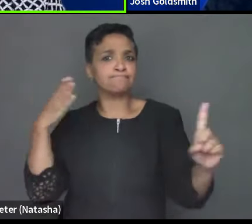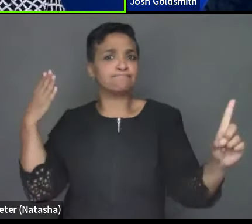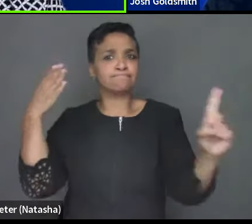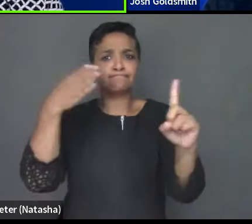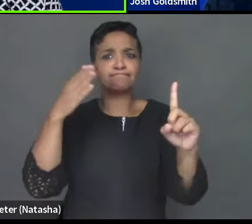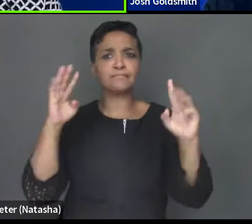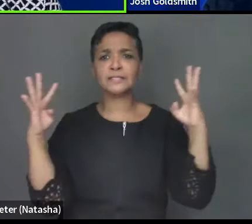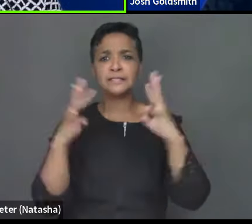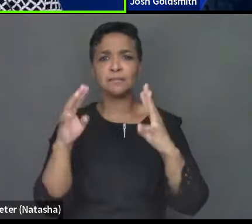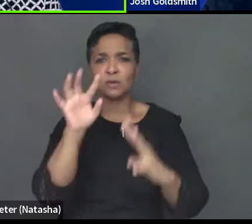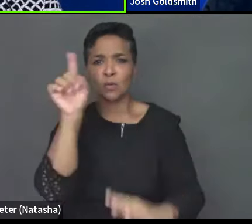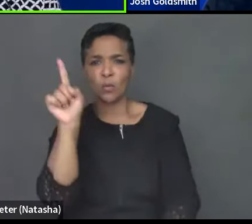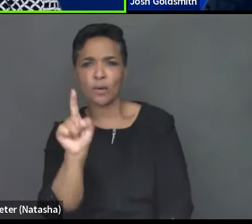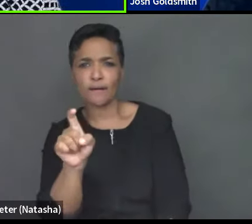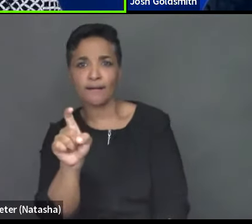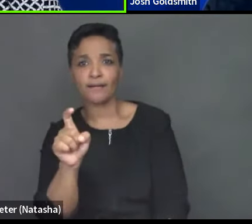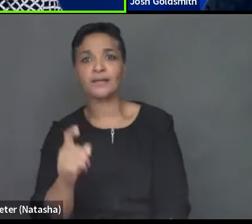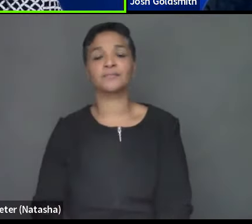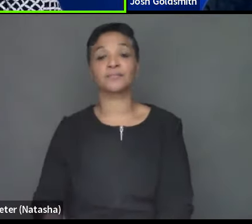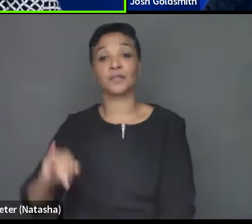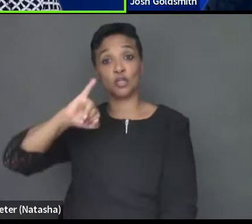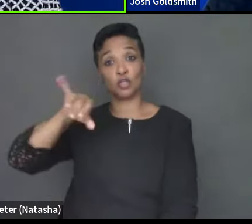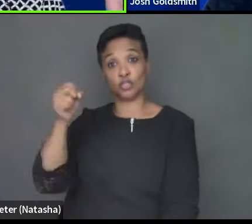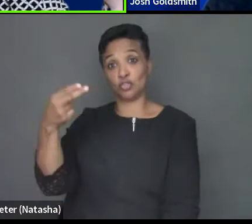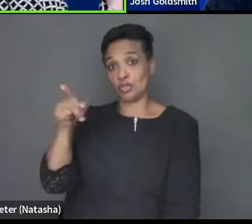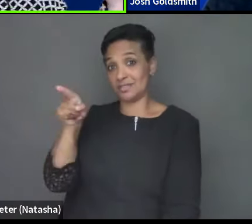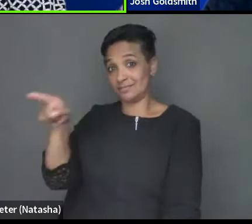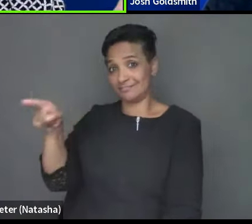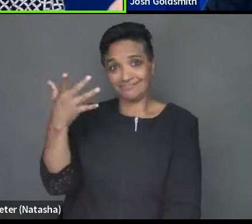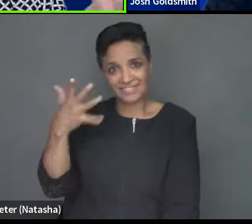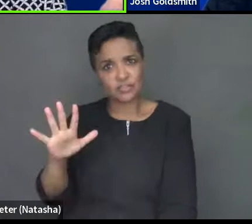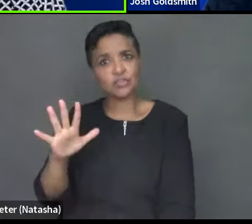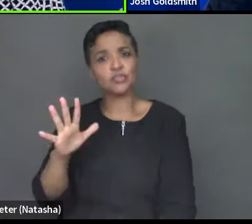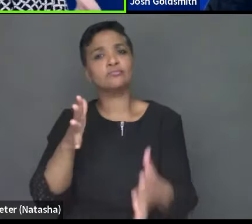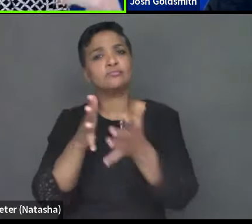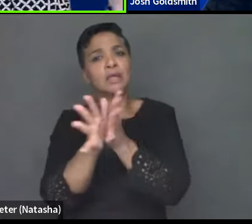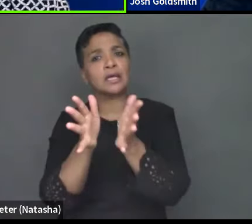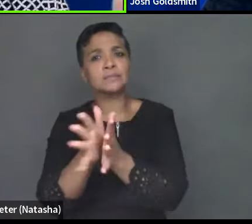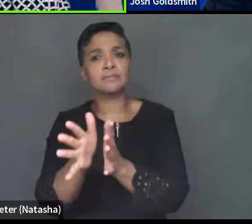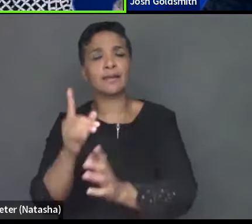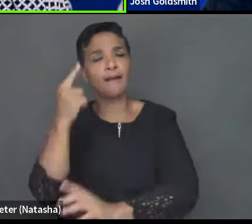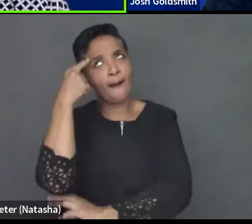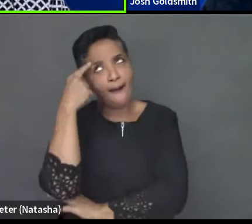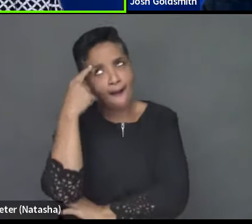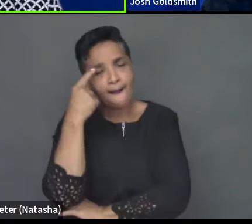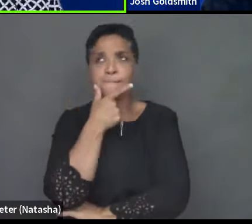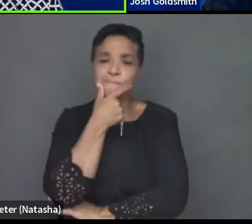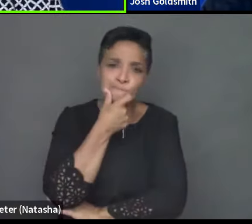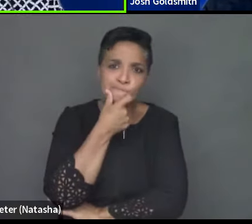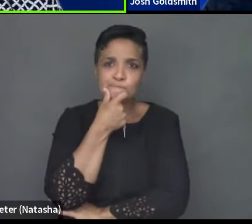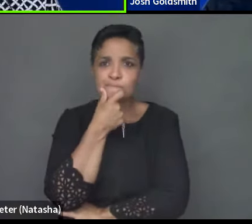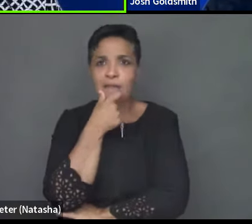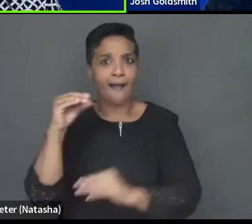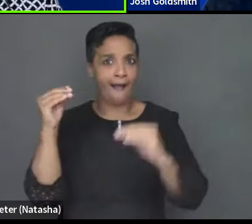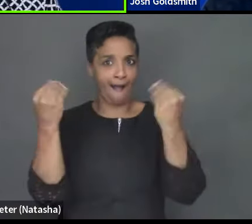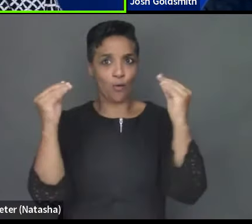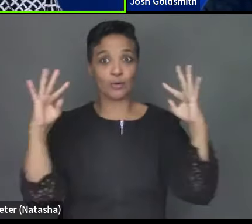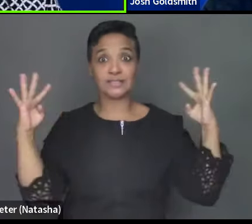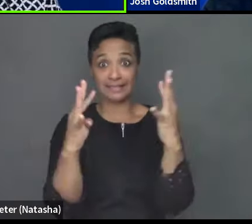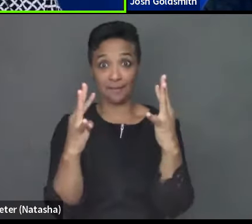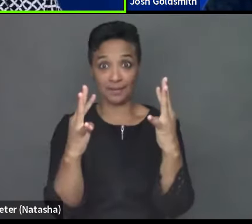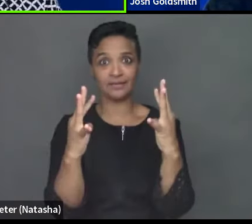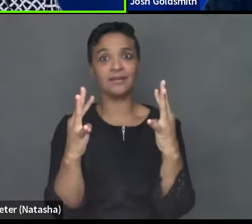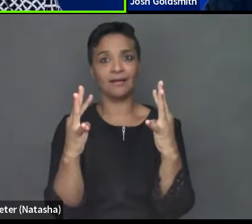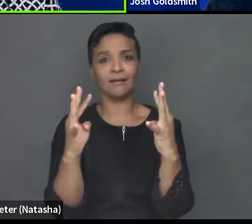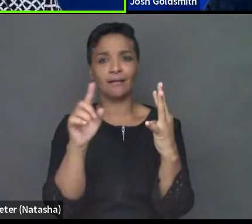has already told us about how he came across the idea, or how he came up with the idea of creating